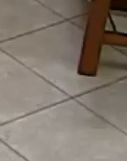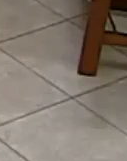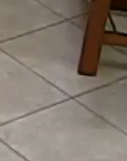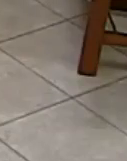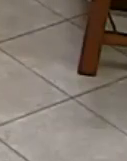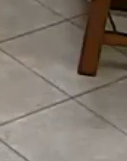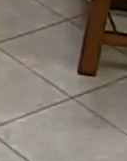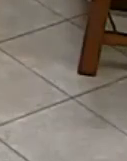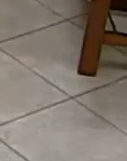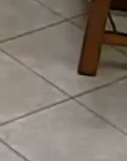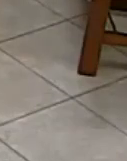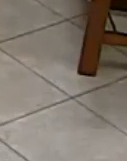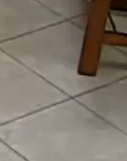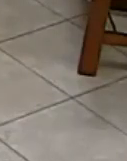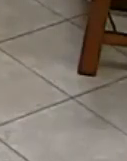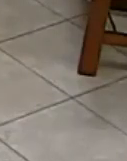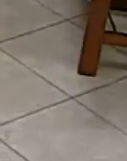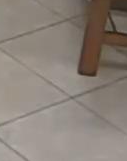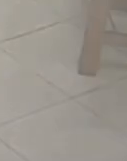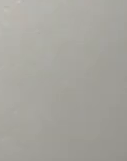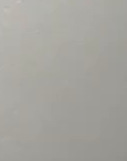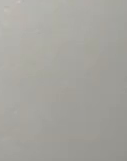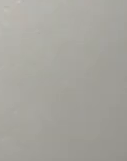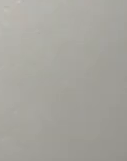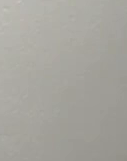Let us end our service now.